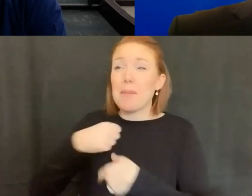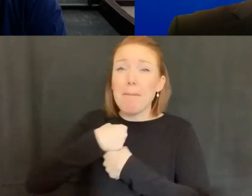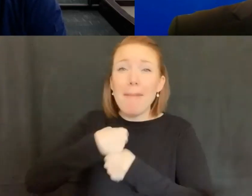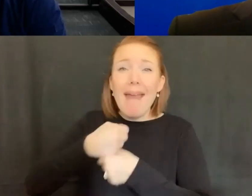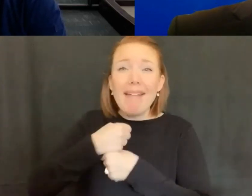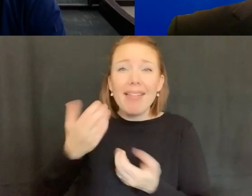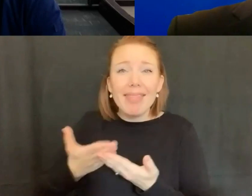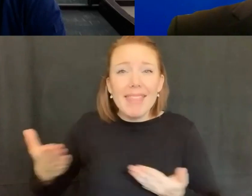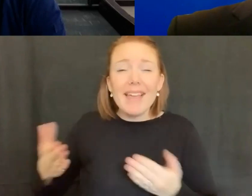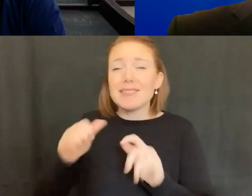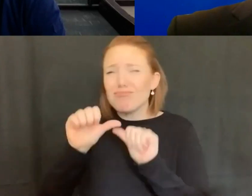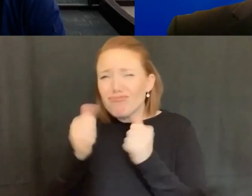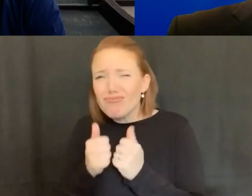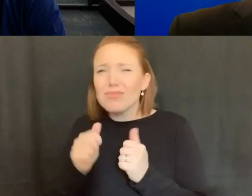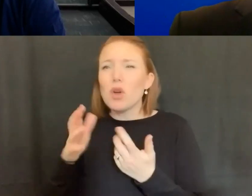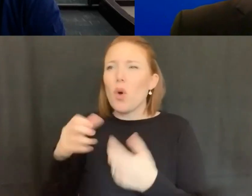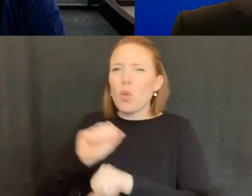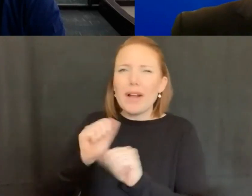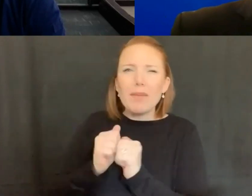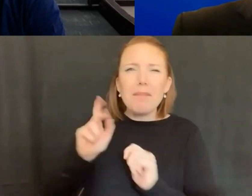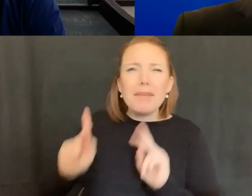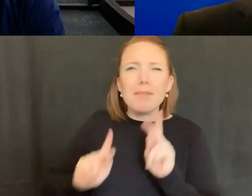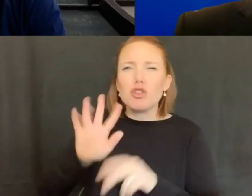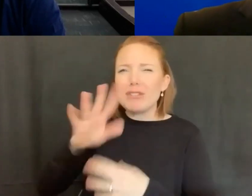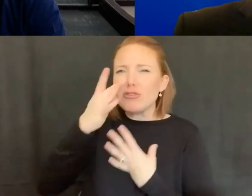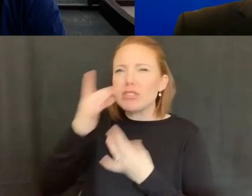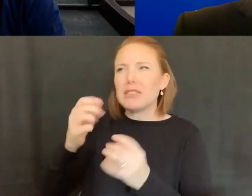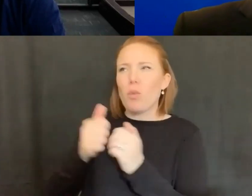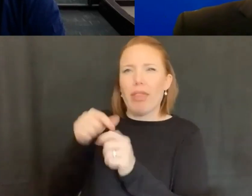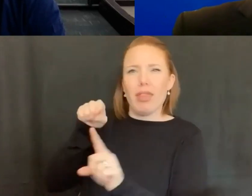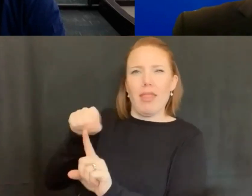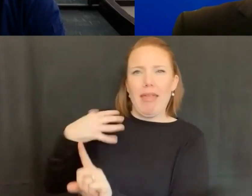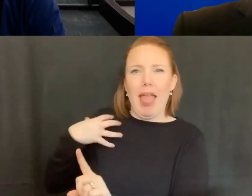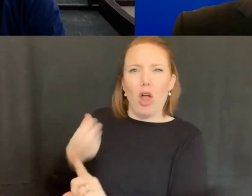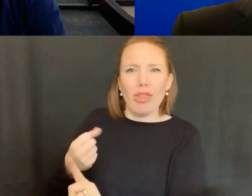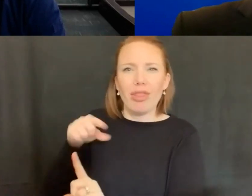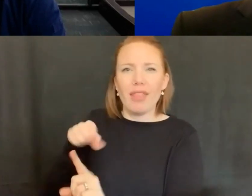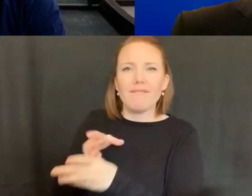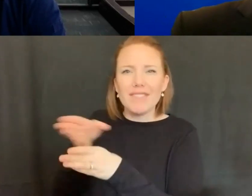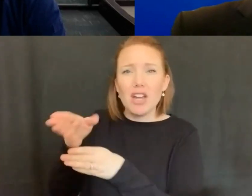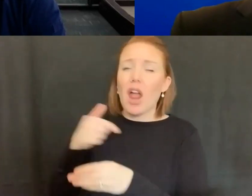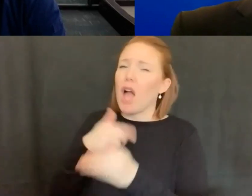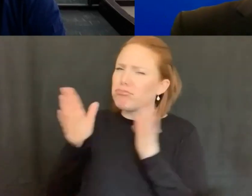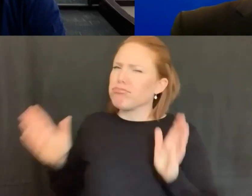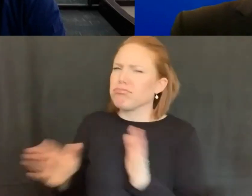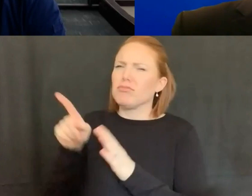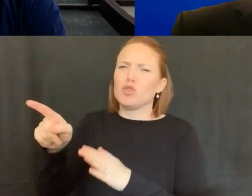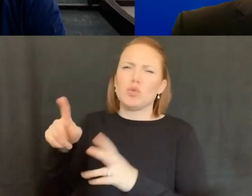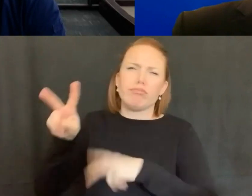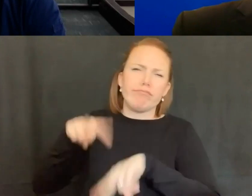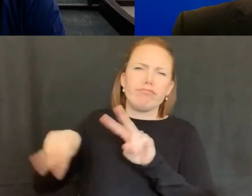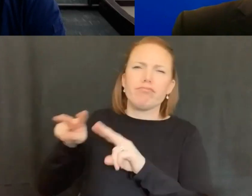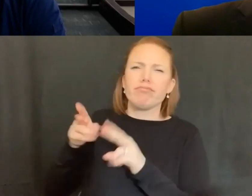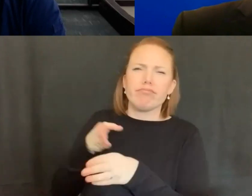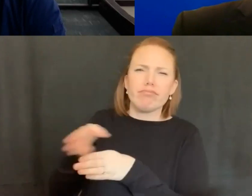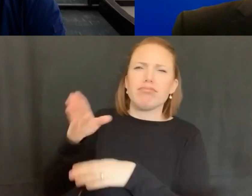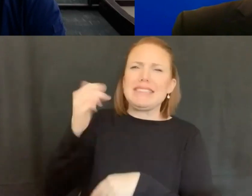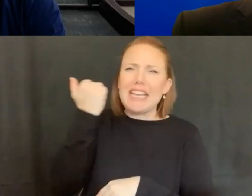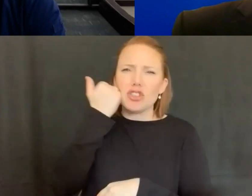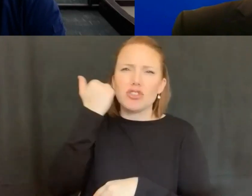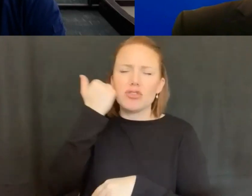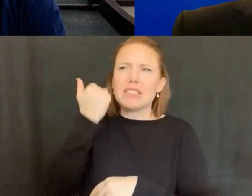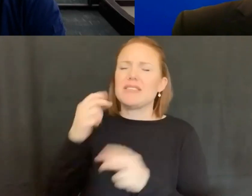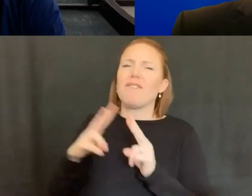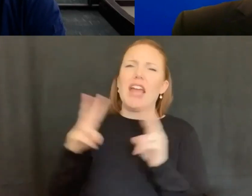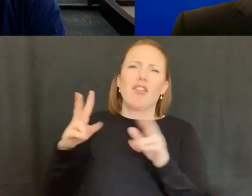enjoy working with people, and you're interested in a health-related field, I would strongly urge you to take a look at dentistry. It's a very